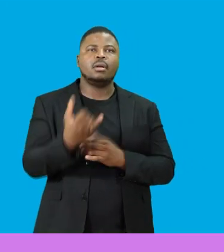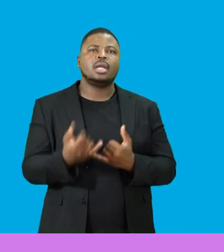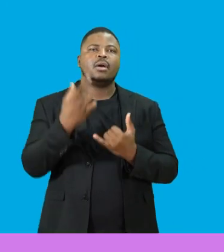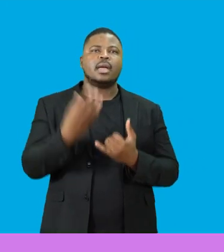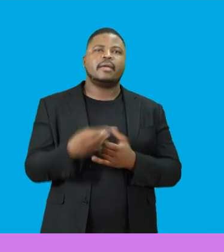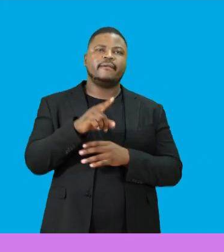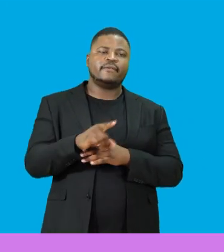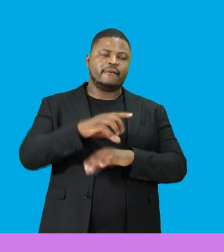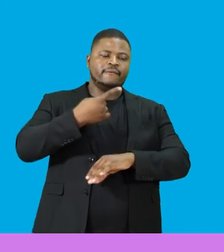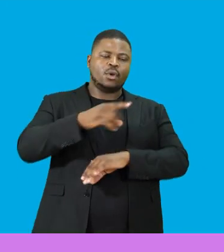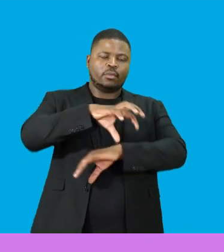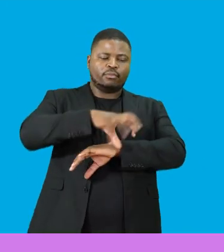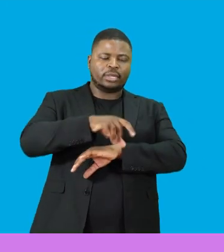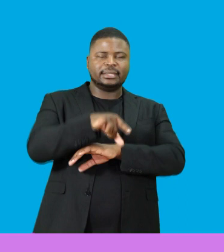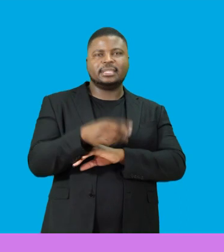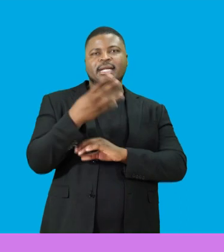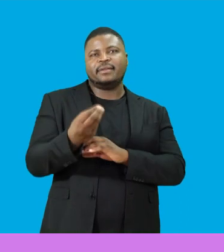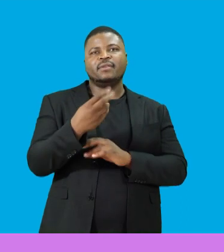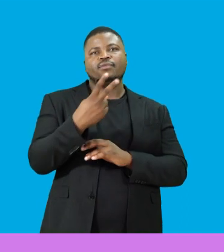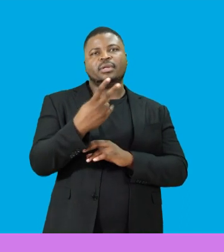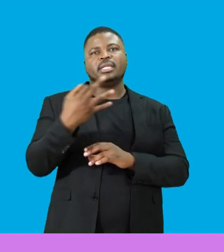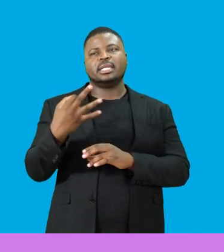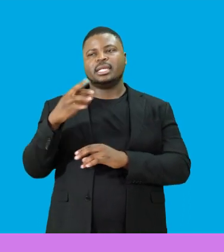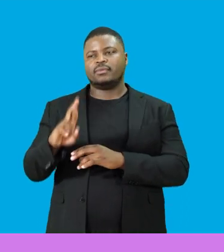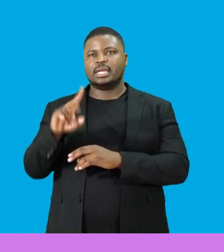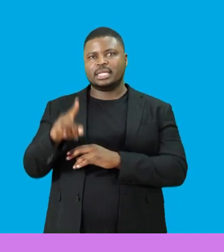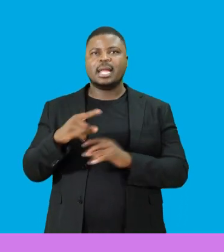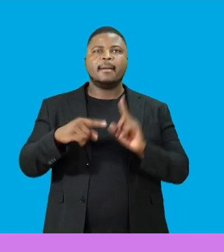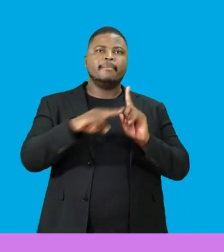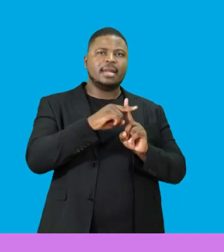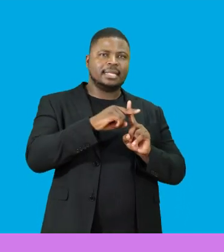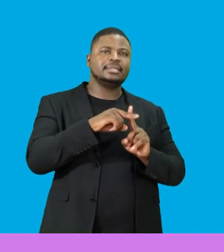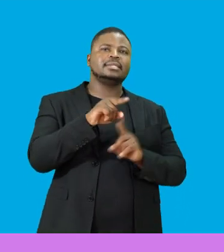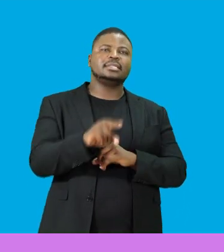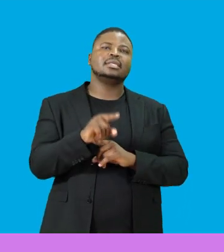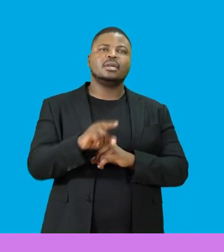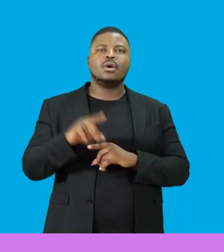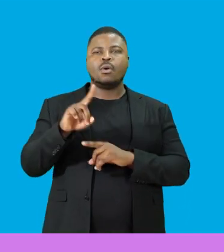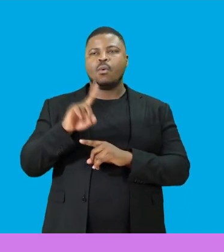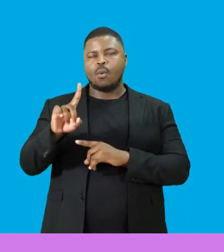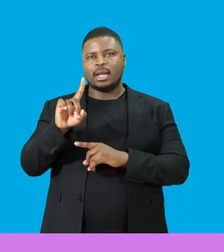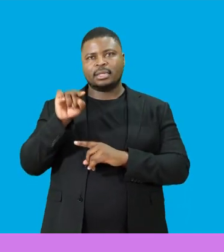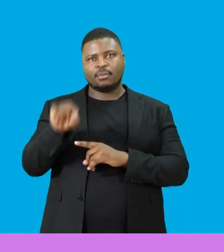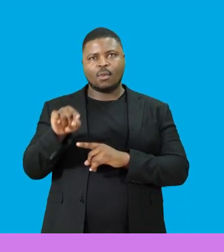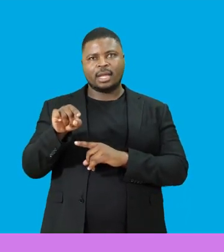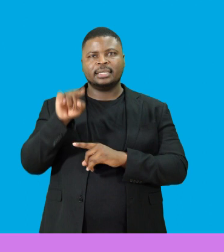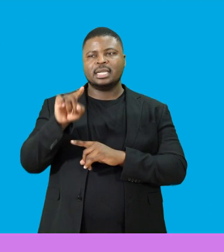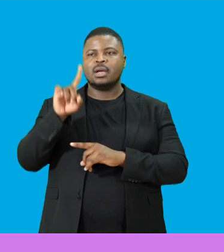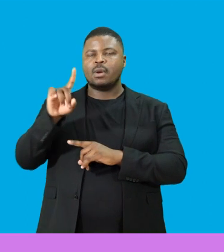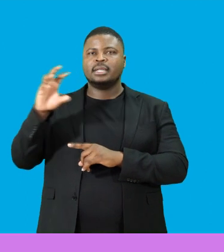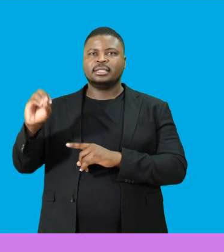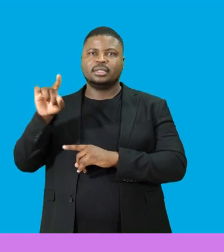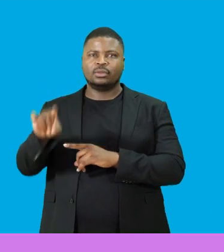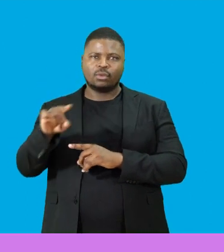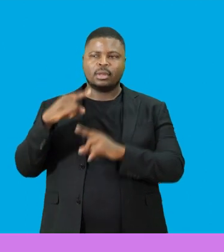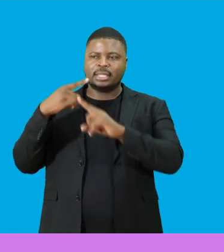down. Then we have for the branch, we'll say 23 rand plus, now this 1 rand,